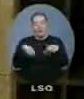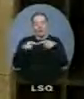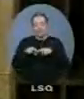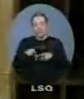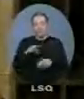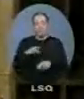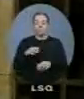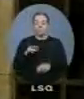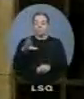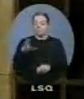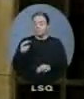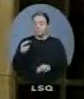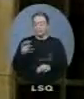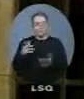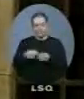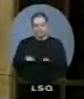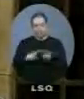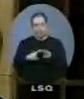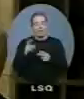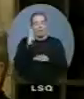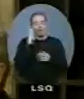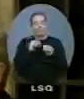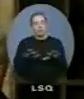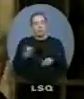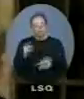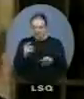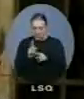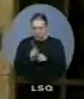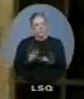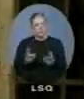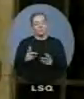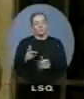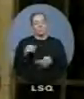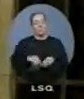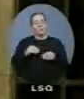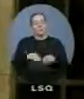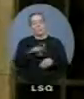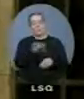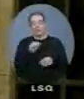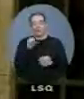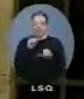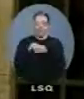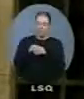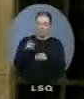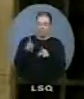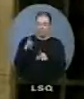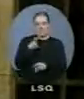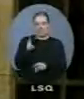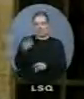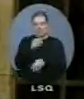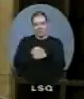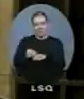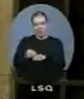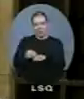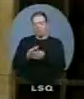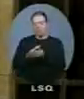been kicked off. He's taken a $130 million public fund and turned it into a private club for the cable giants. Why has this minister thrown out the public